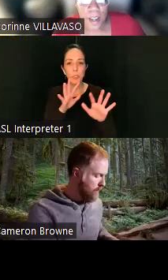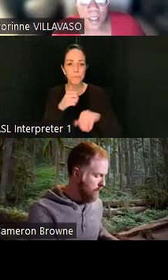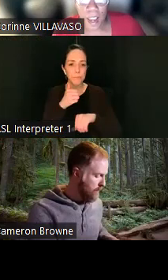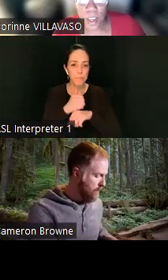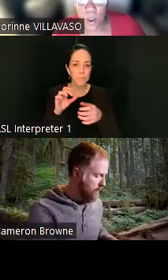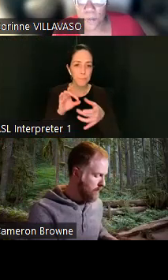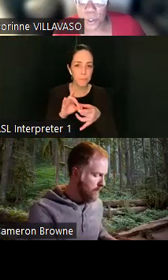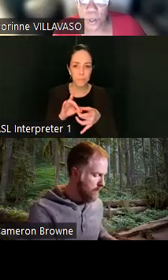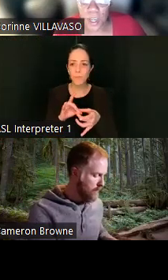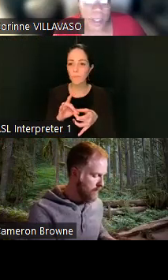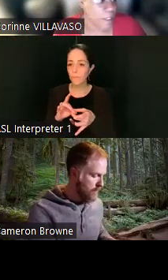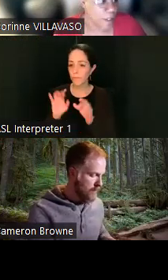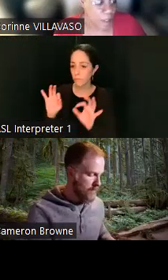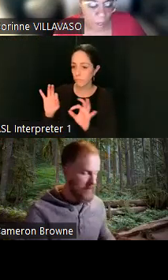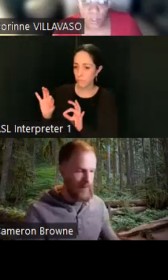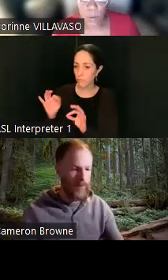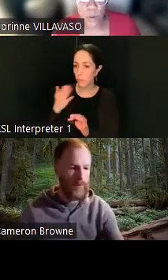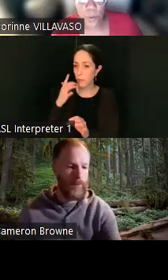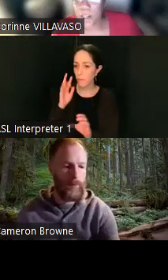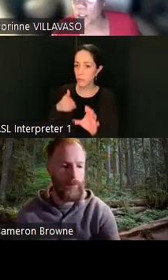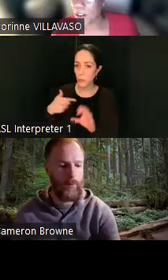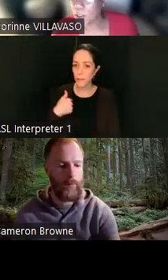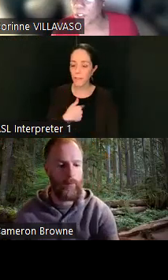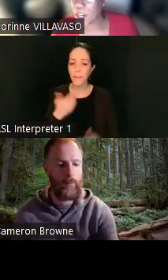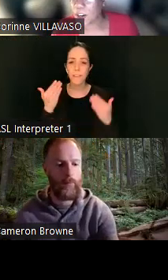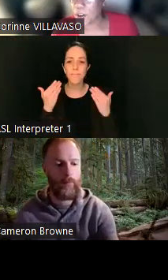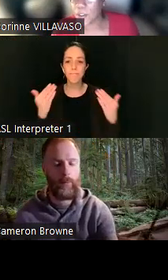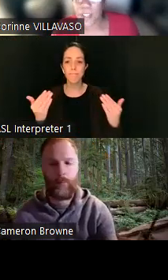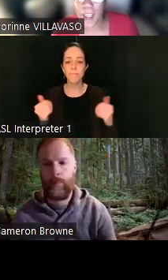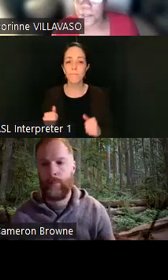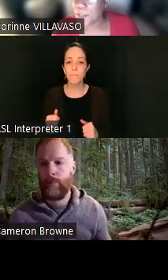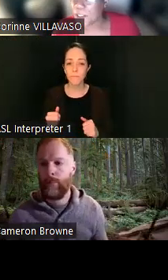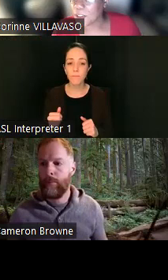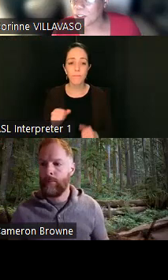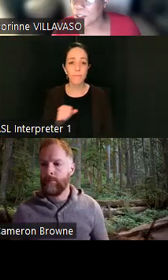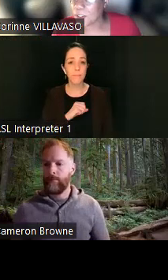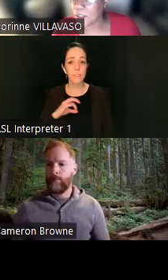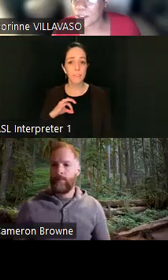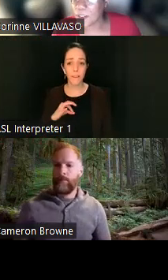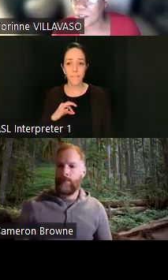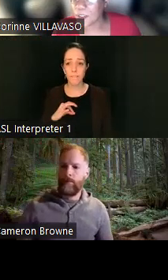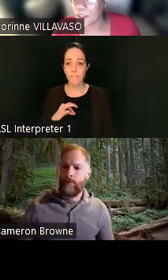here. Thank you all for joining us. So moving right along, co-chair, staff.